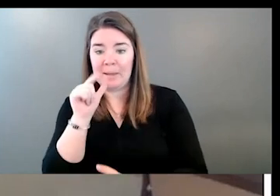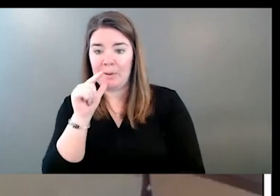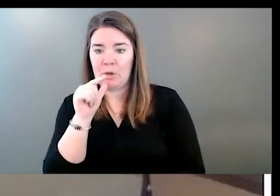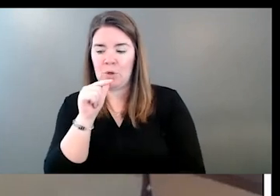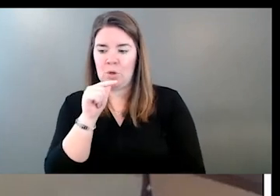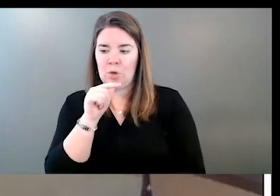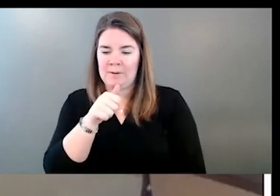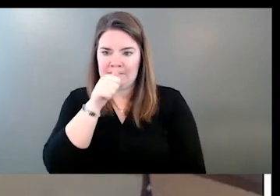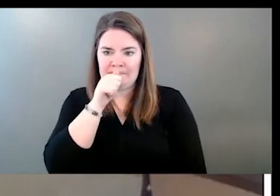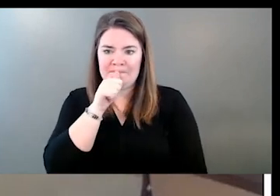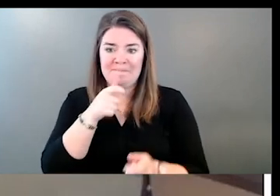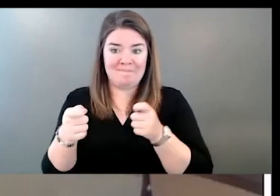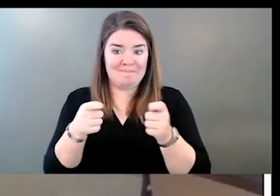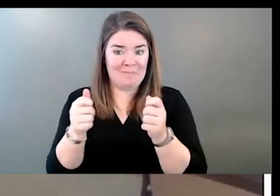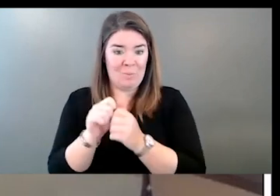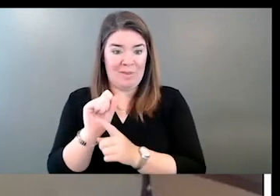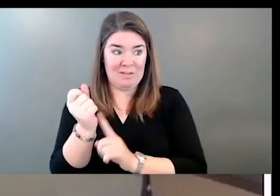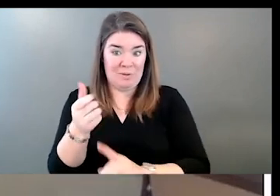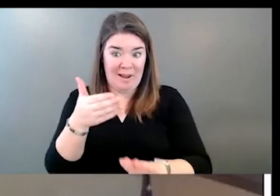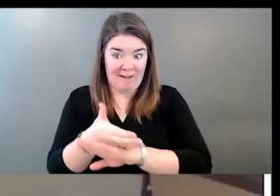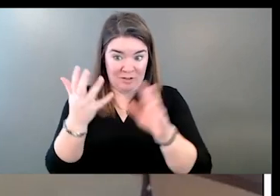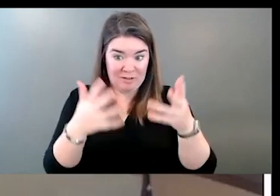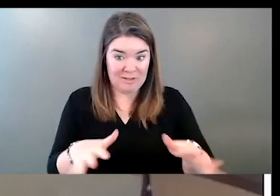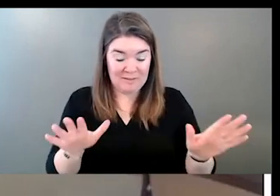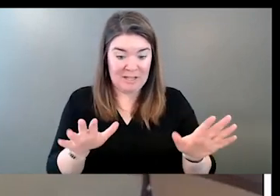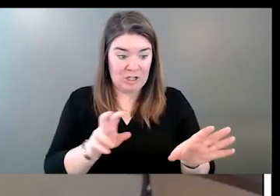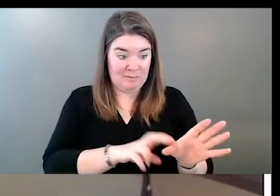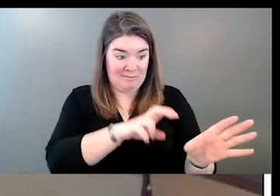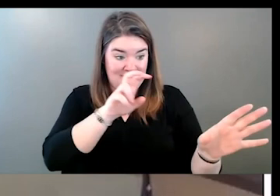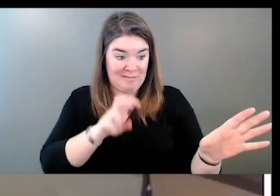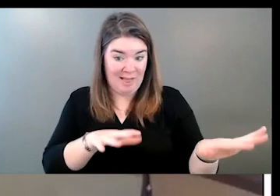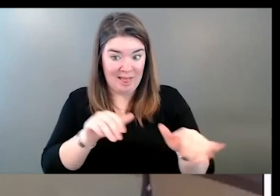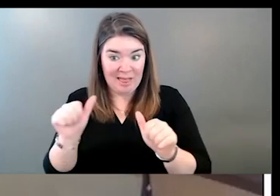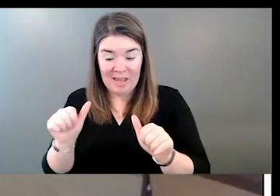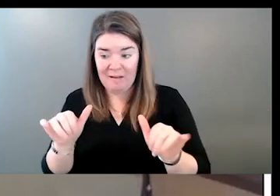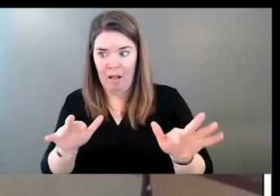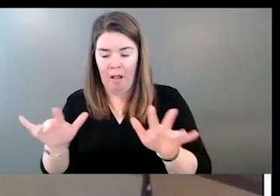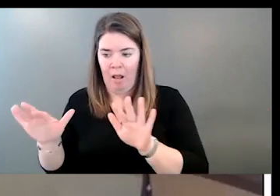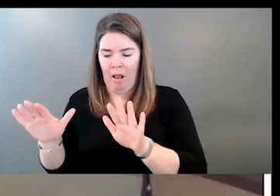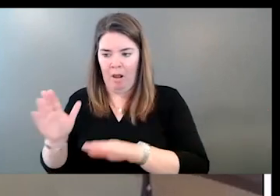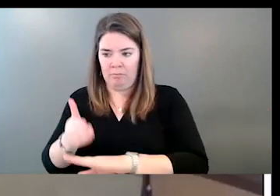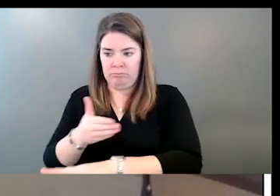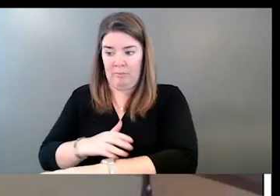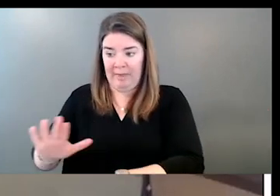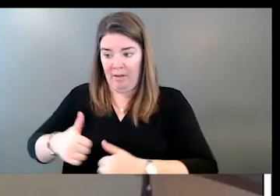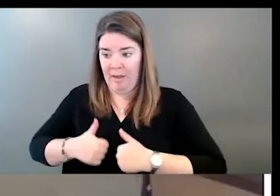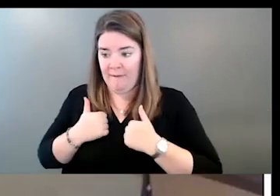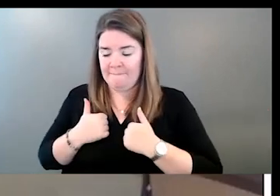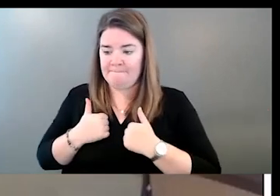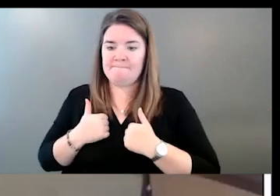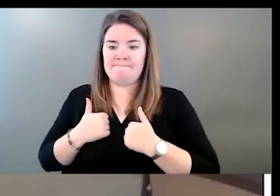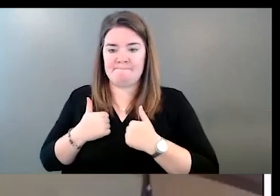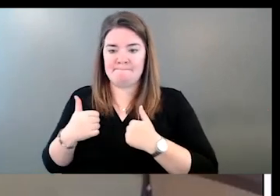leaving, and we hold hope for the future of the children who have endured childhood